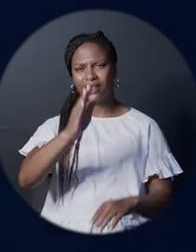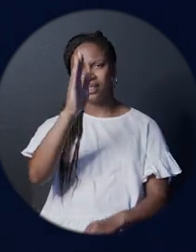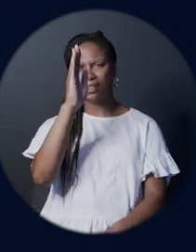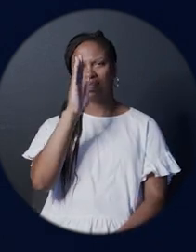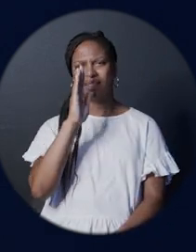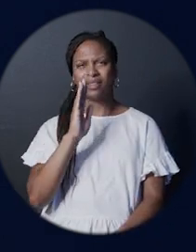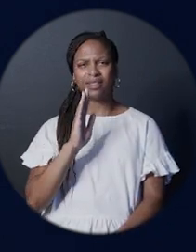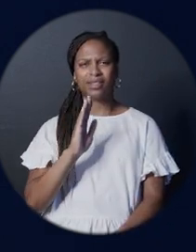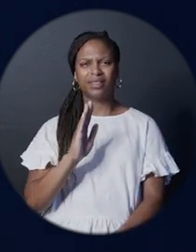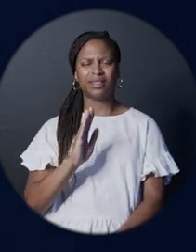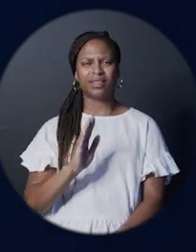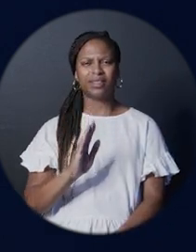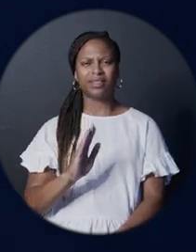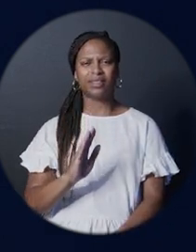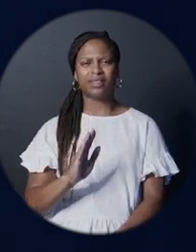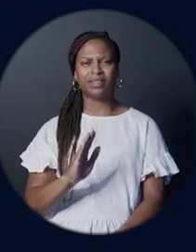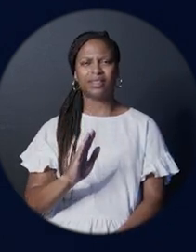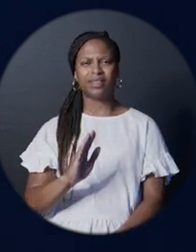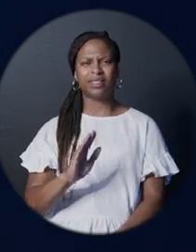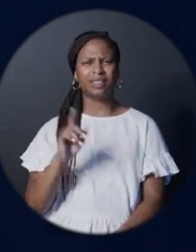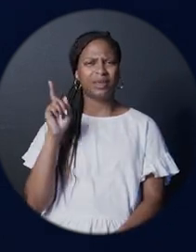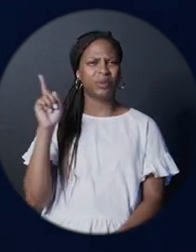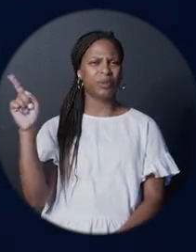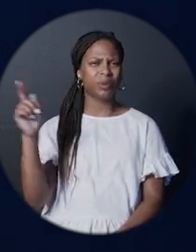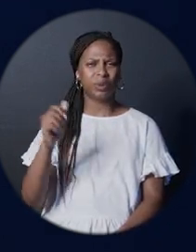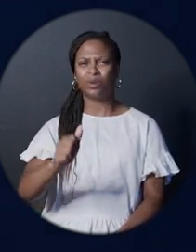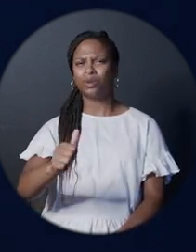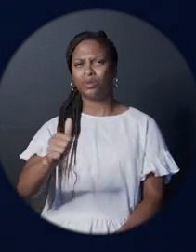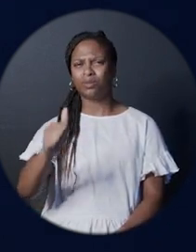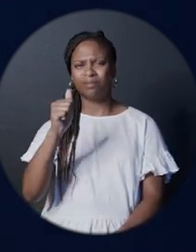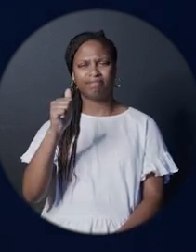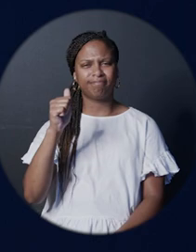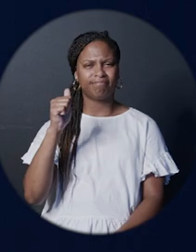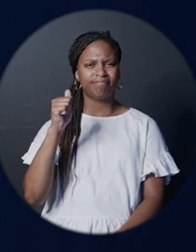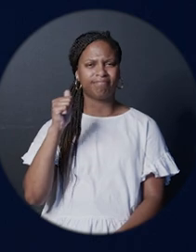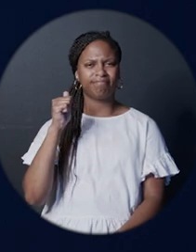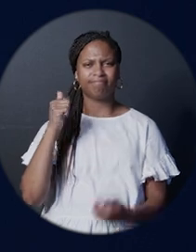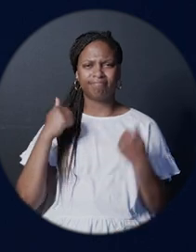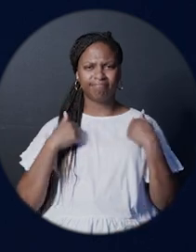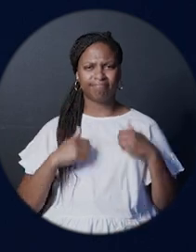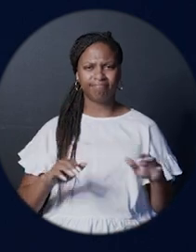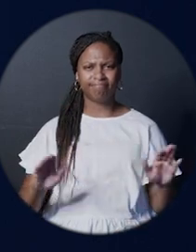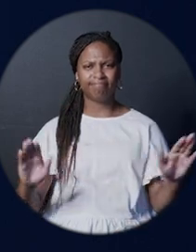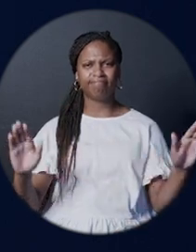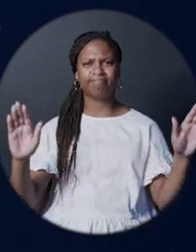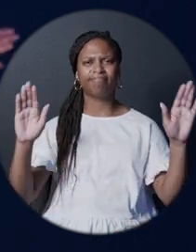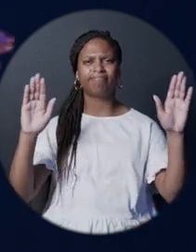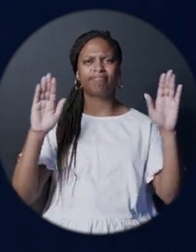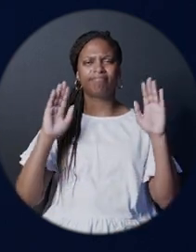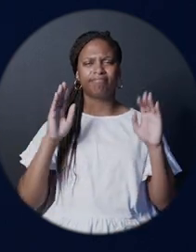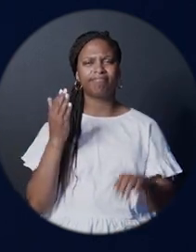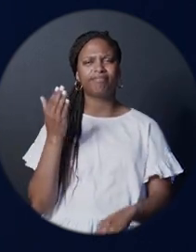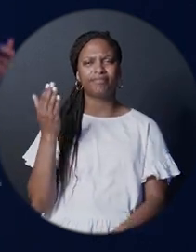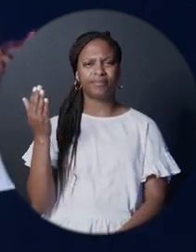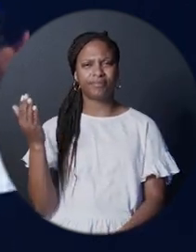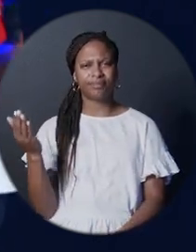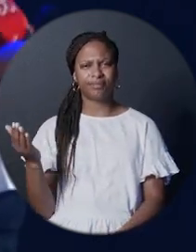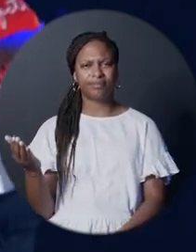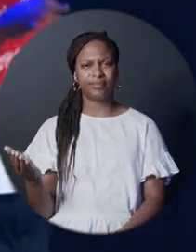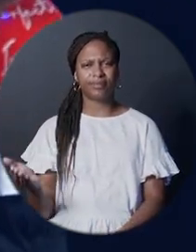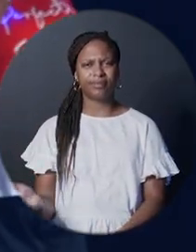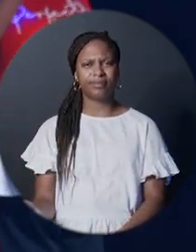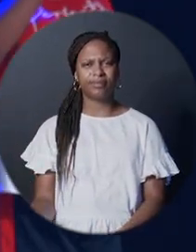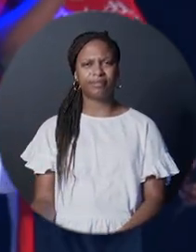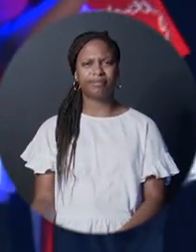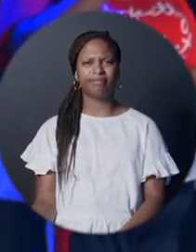Don't give up on God. He won't give up